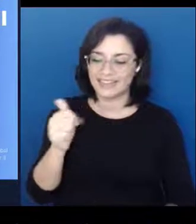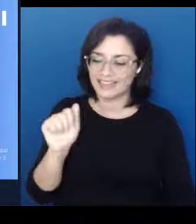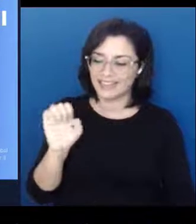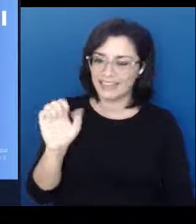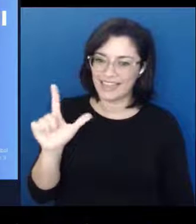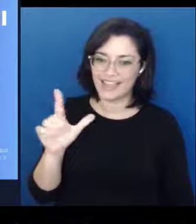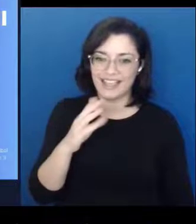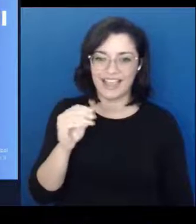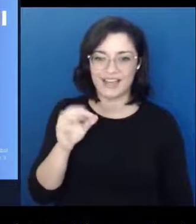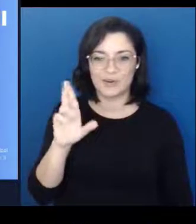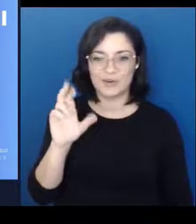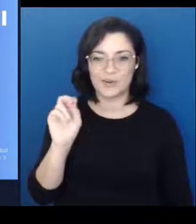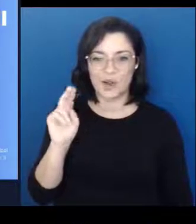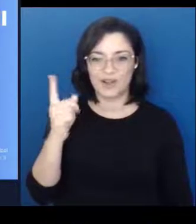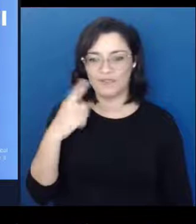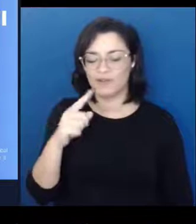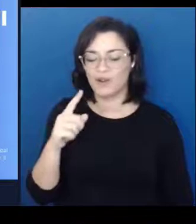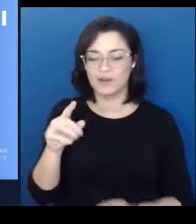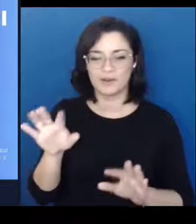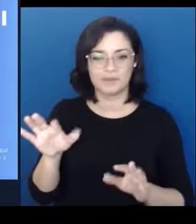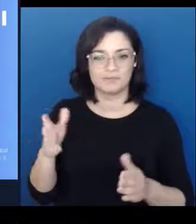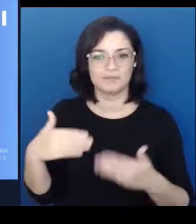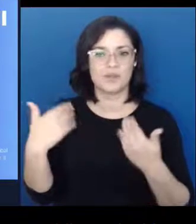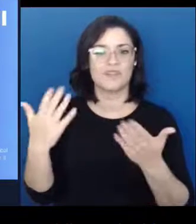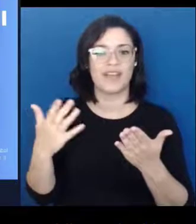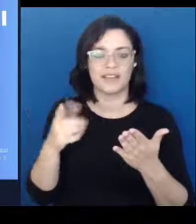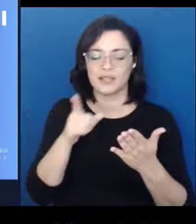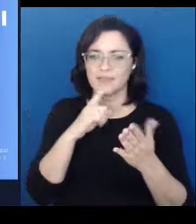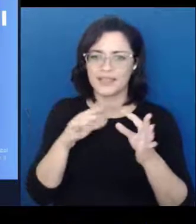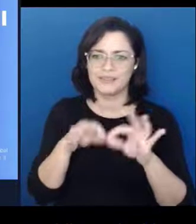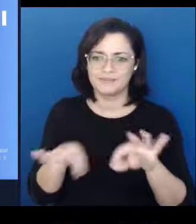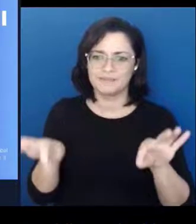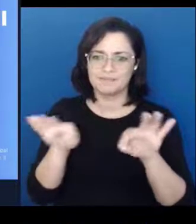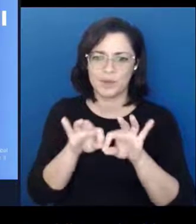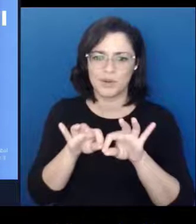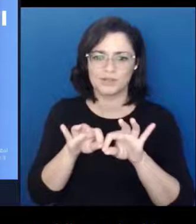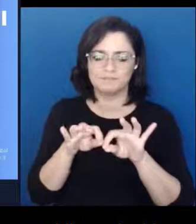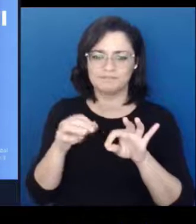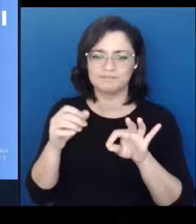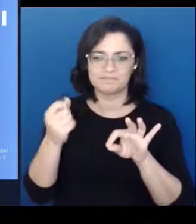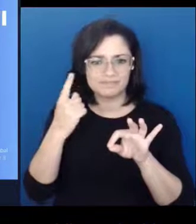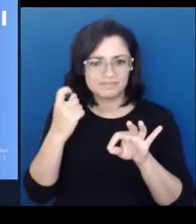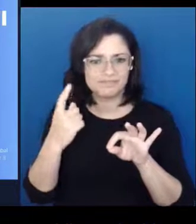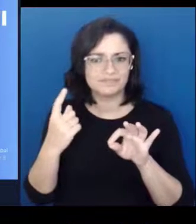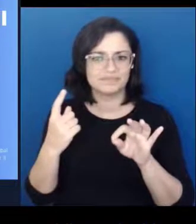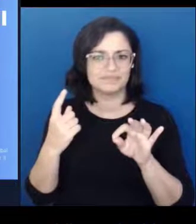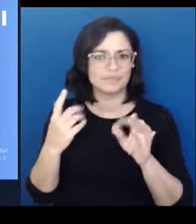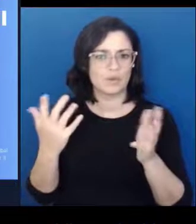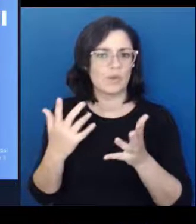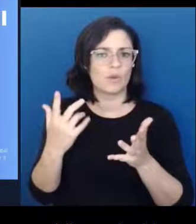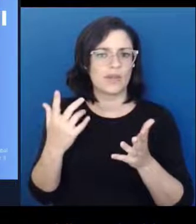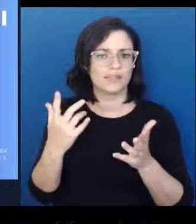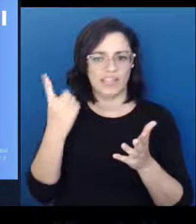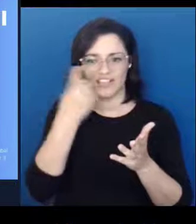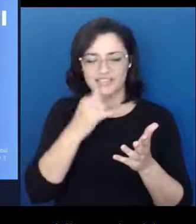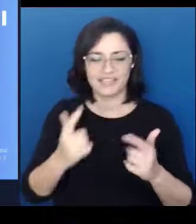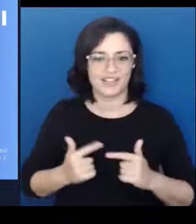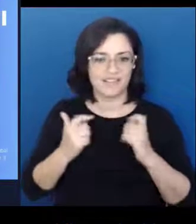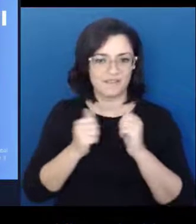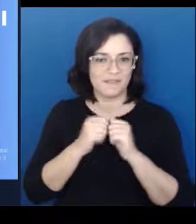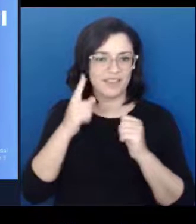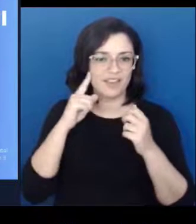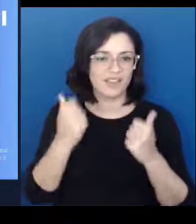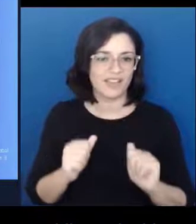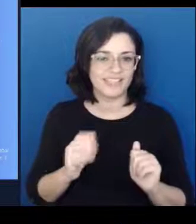what it's like to live with hearing loss. And to our partners at Access Loop for making this event live on our